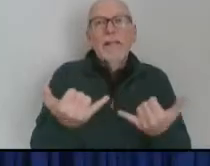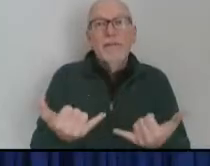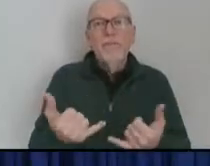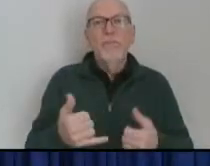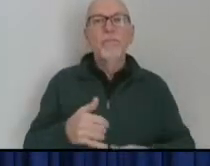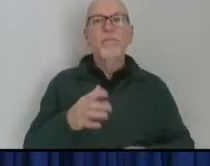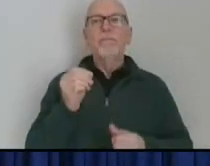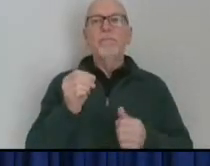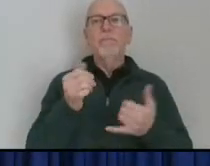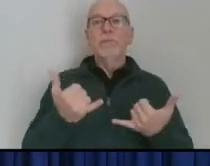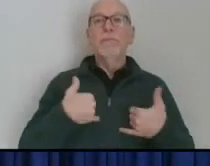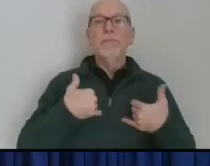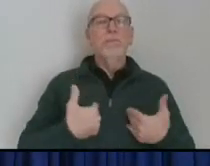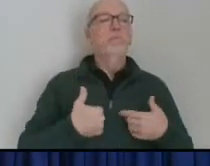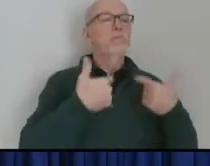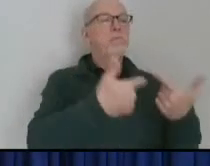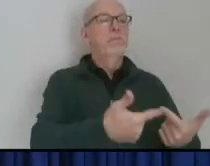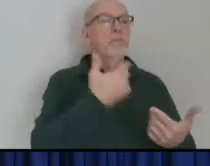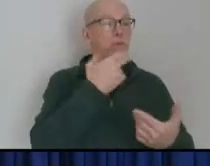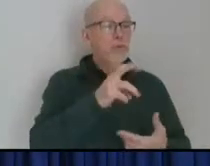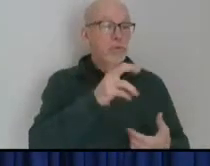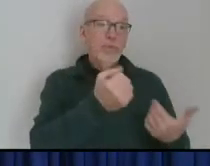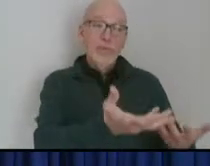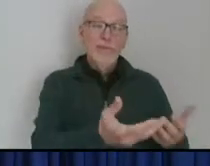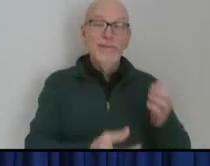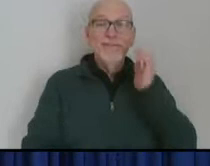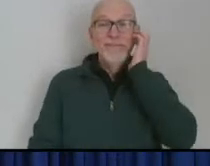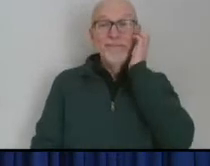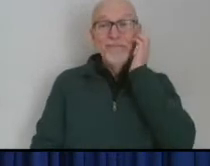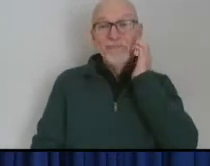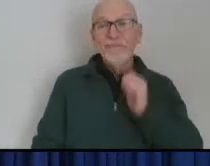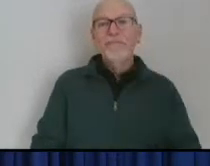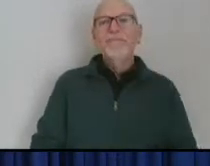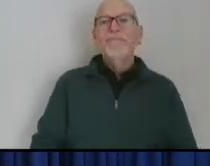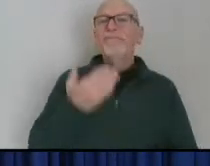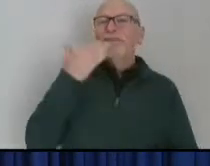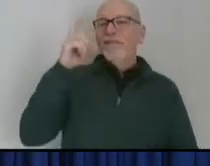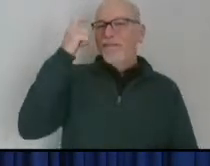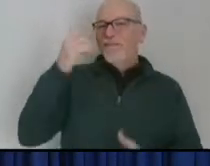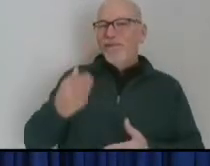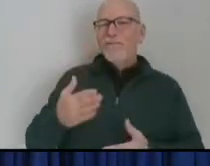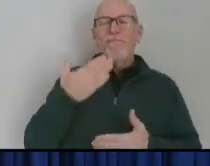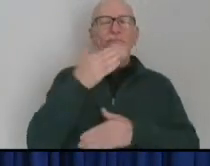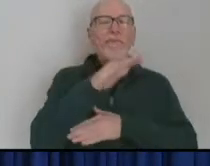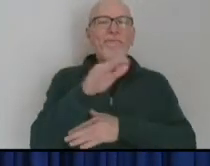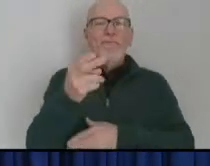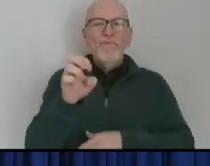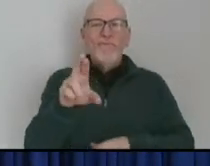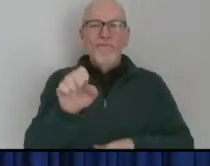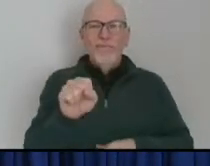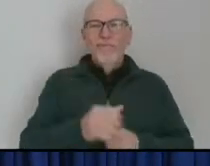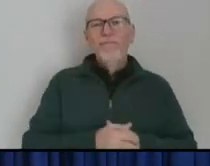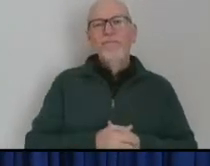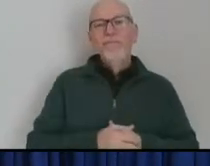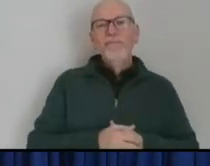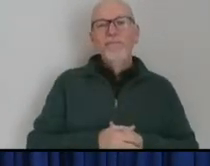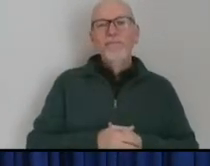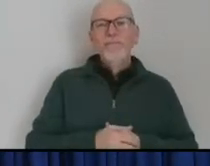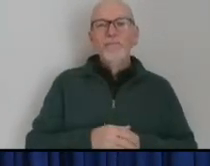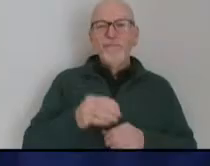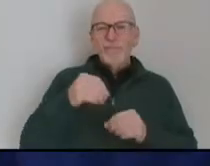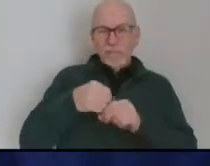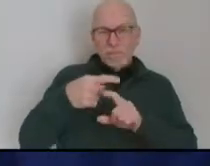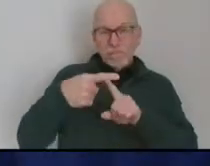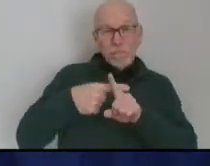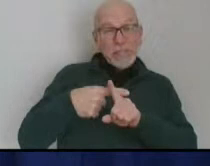that, Most definitely. more good news. All right. Thank you, Governor. Good afternoon, Hoosiers. In just over a month's